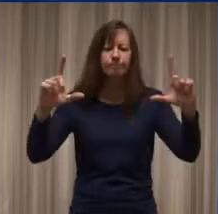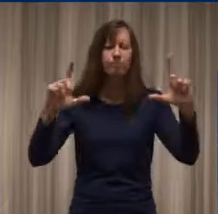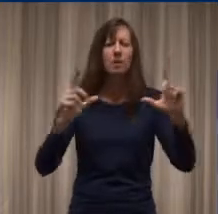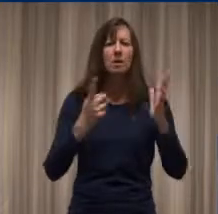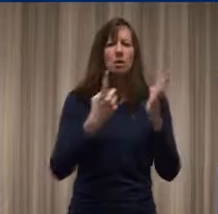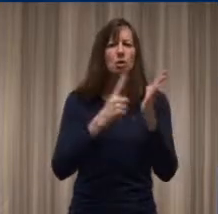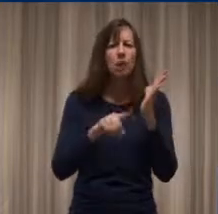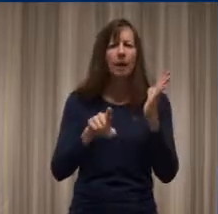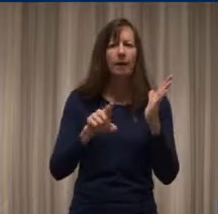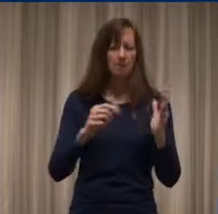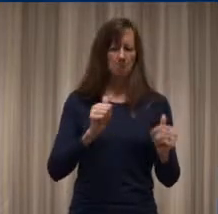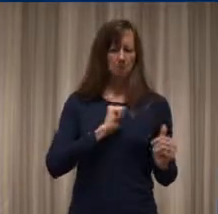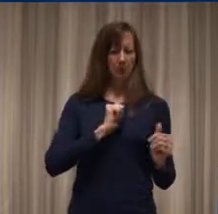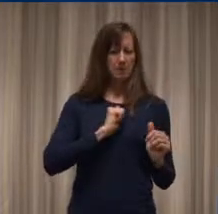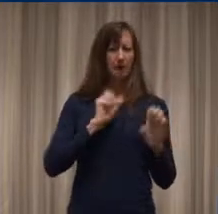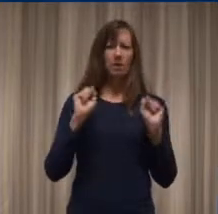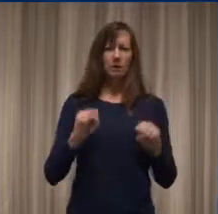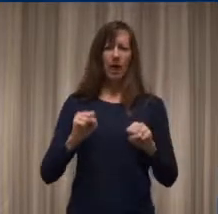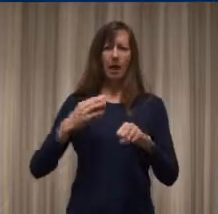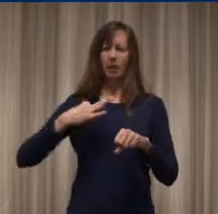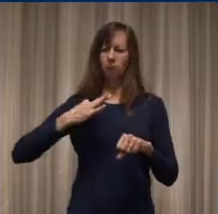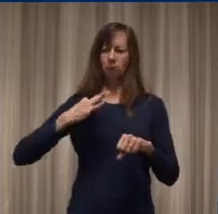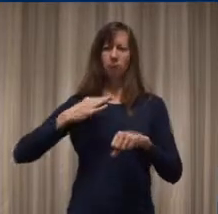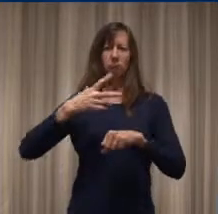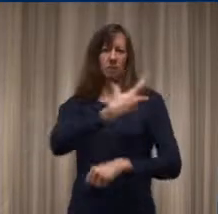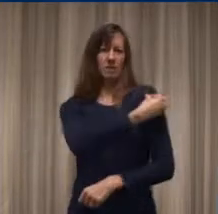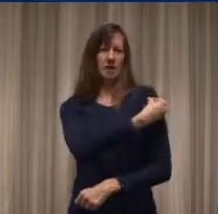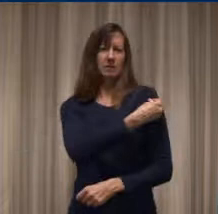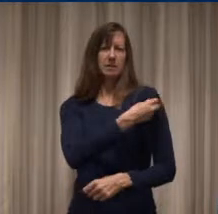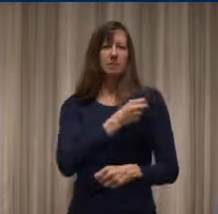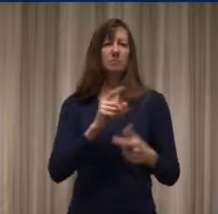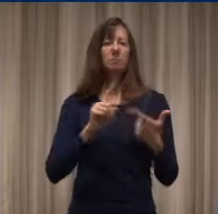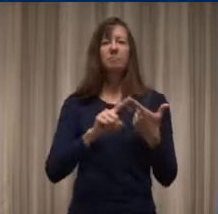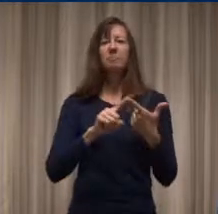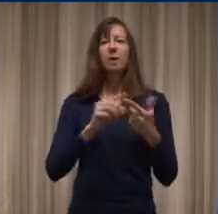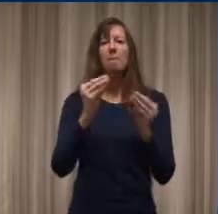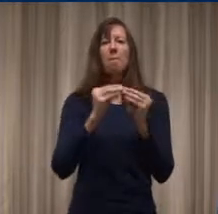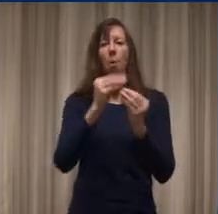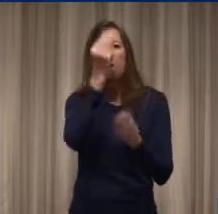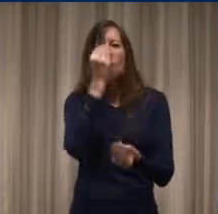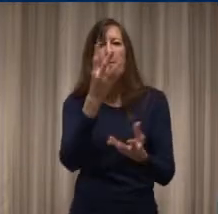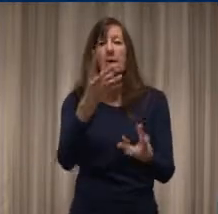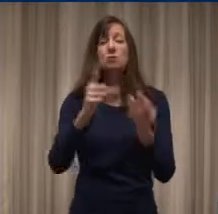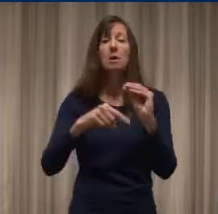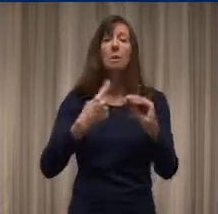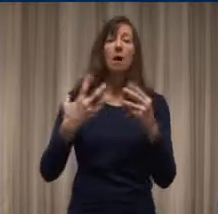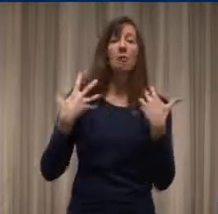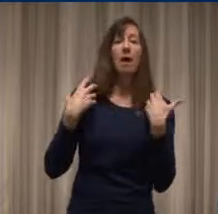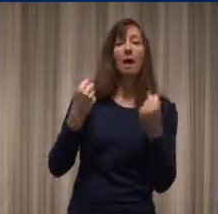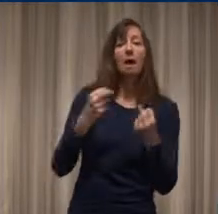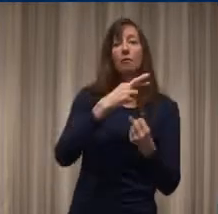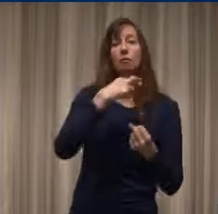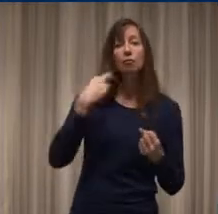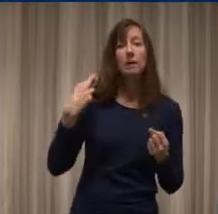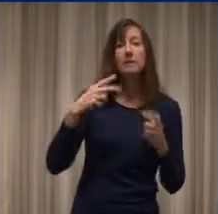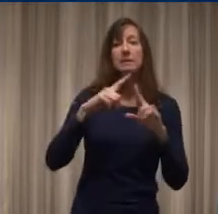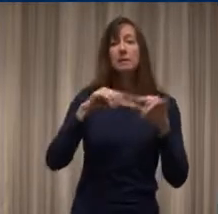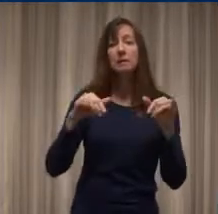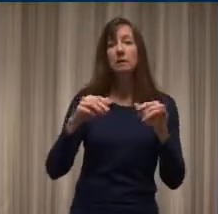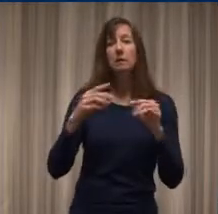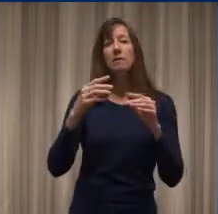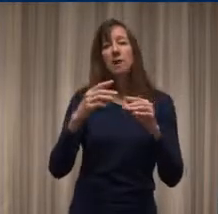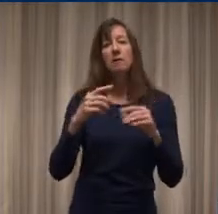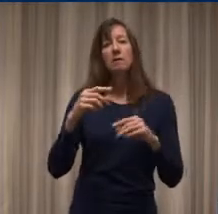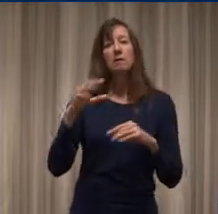you can just get information about the vaccine and the health risks and a set of frequently asked questions. And then 3, you